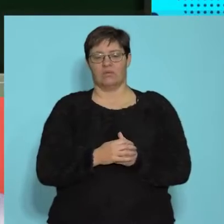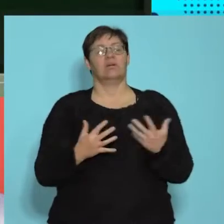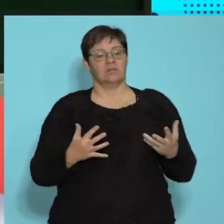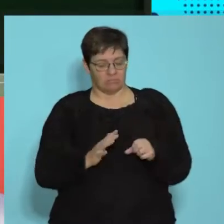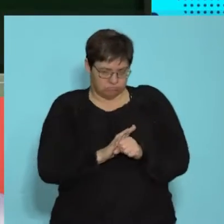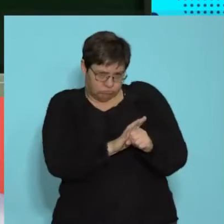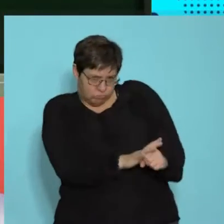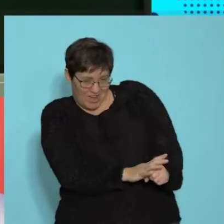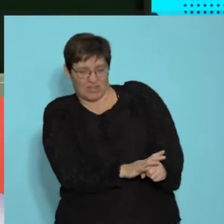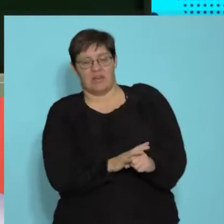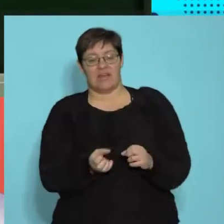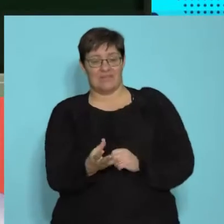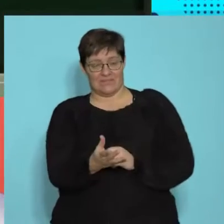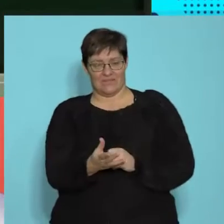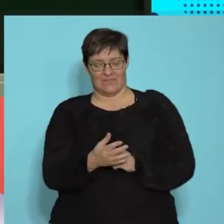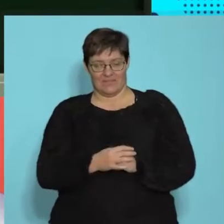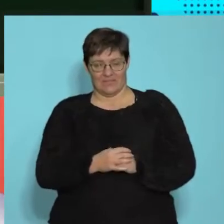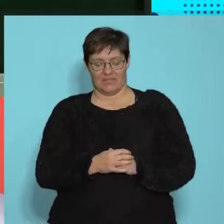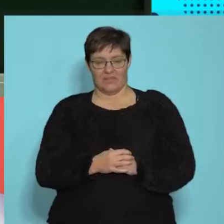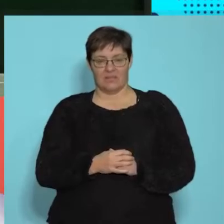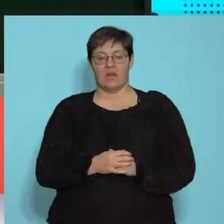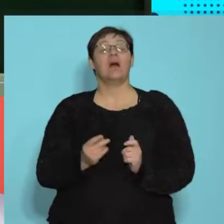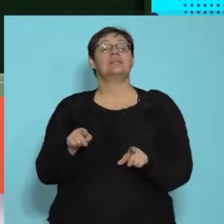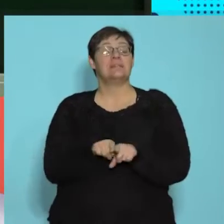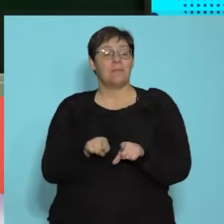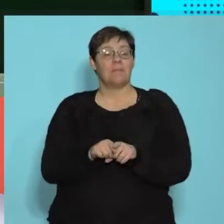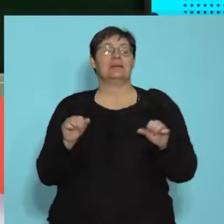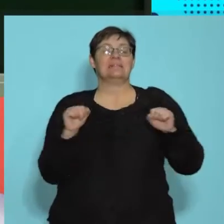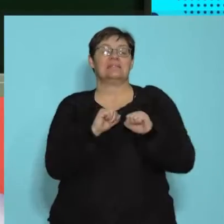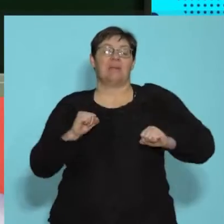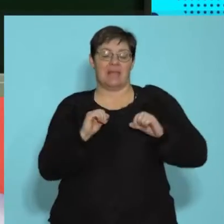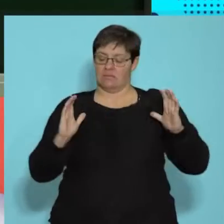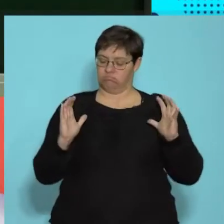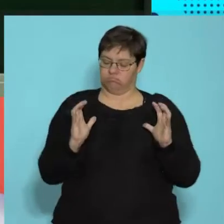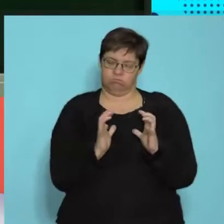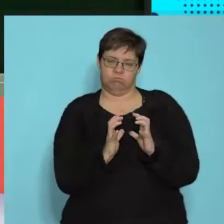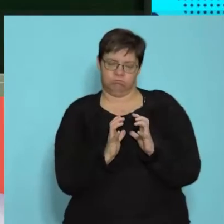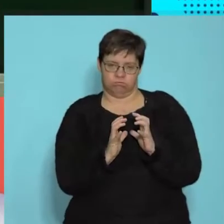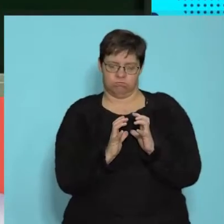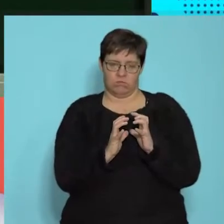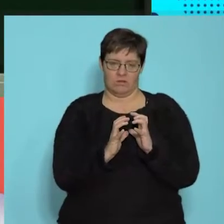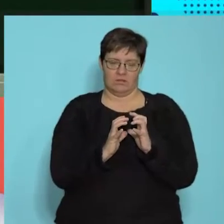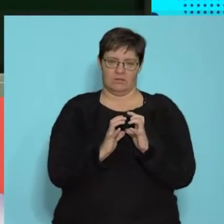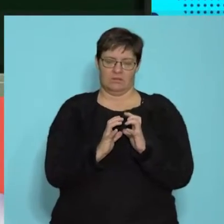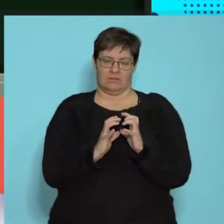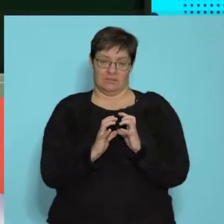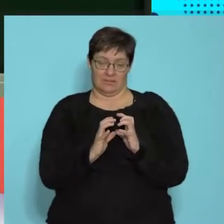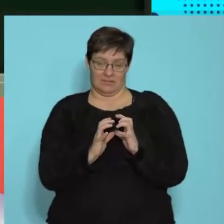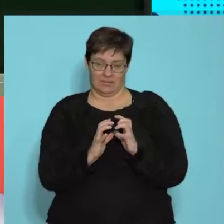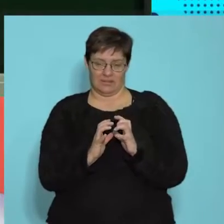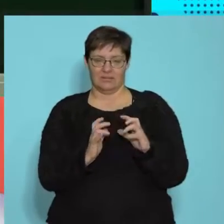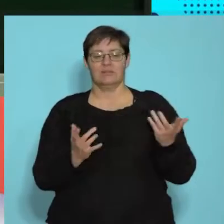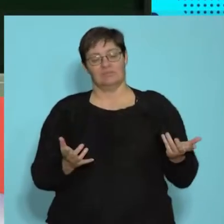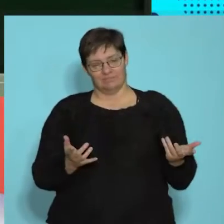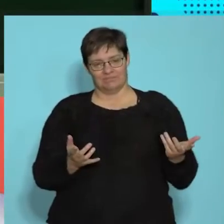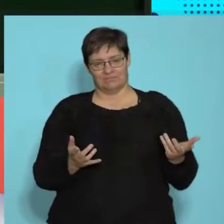Oh, so I push. Pressure. Okay? And what else do I do? Lots of pressure, and I have, and I press